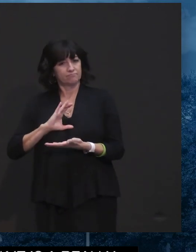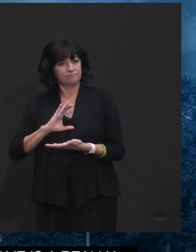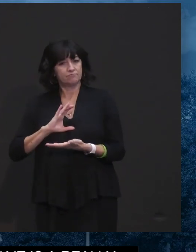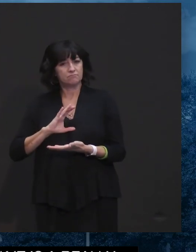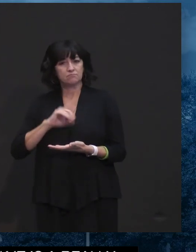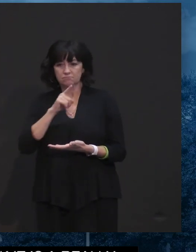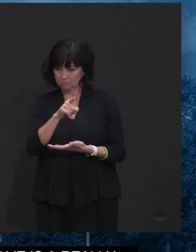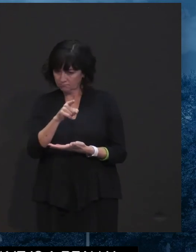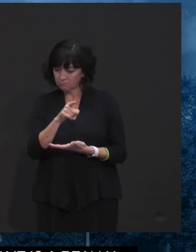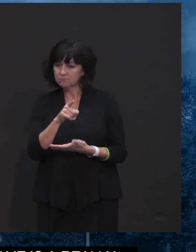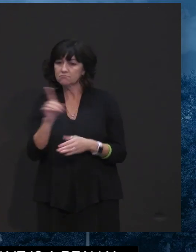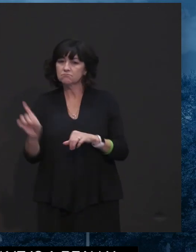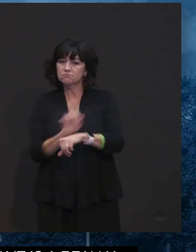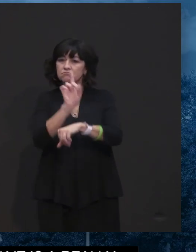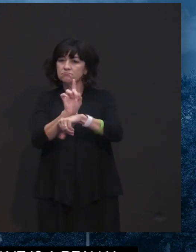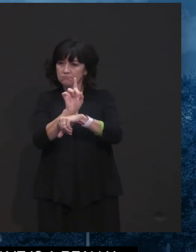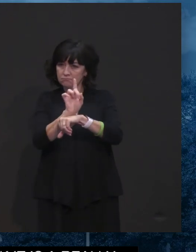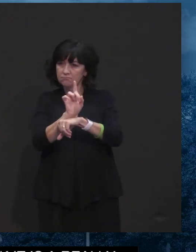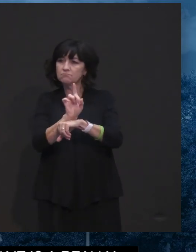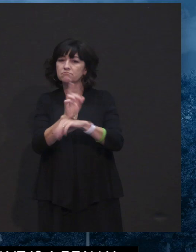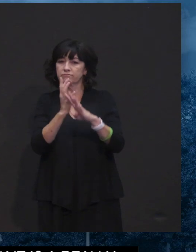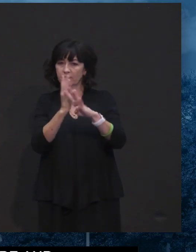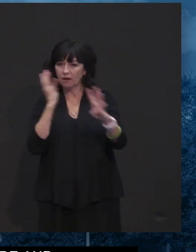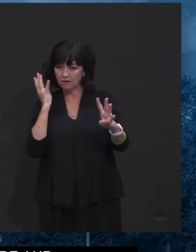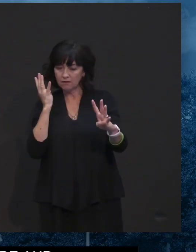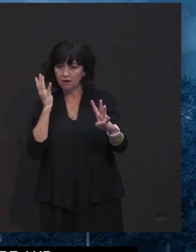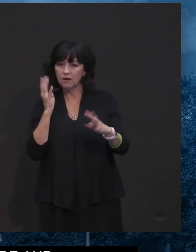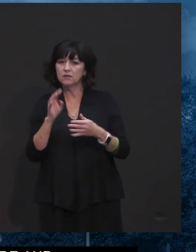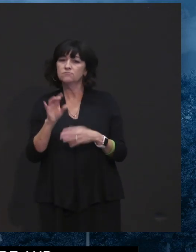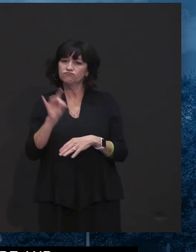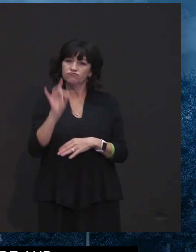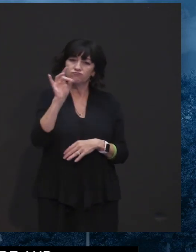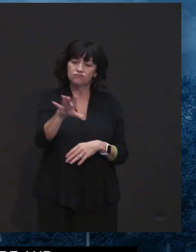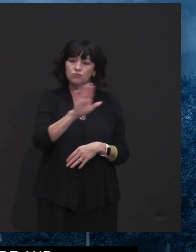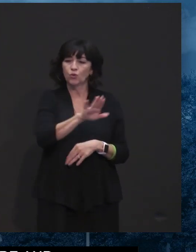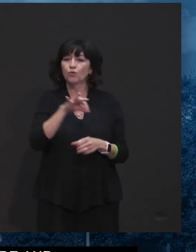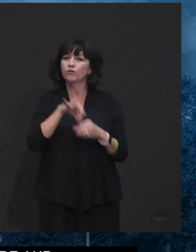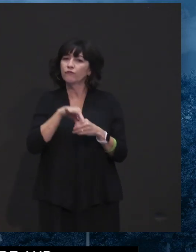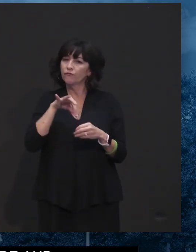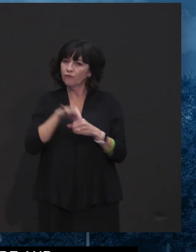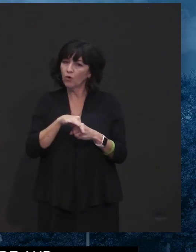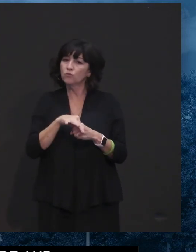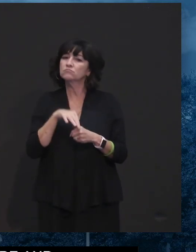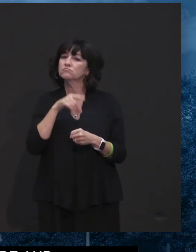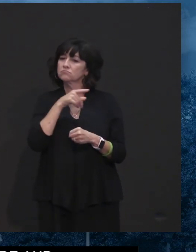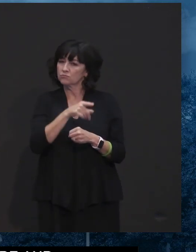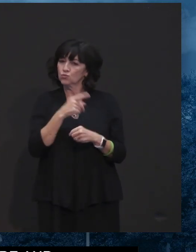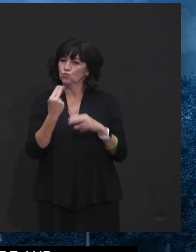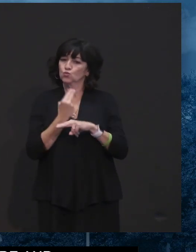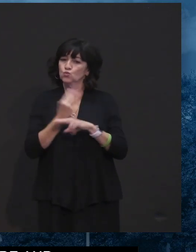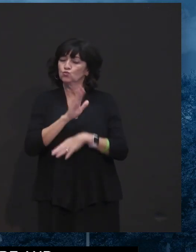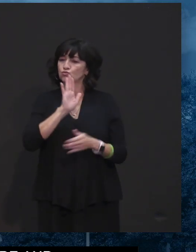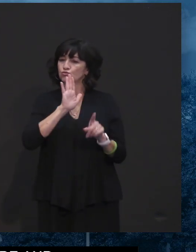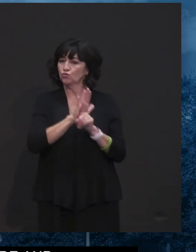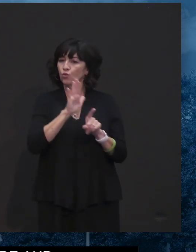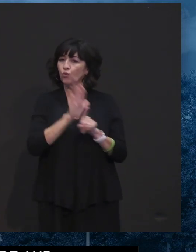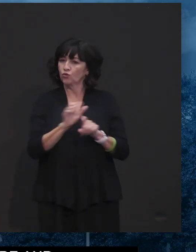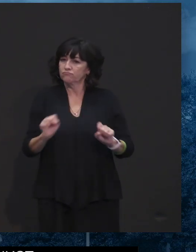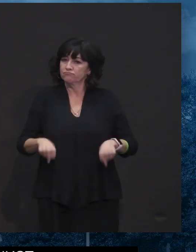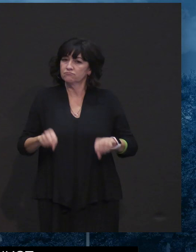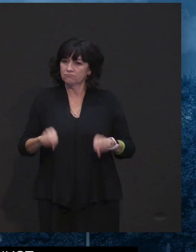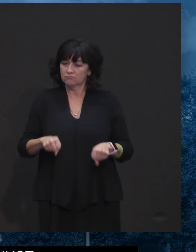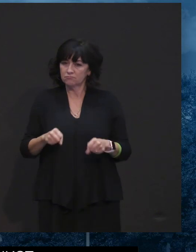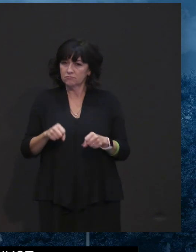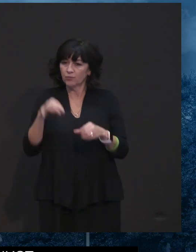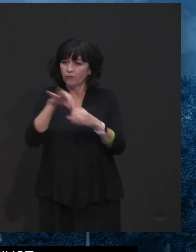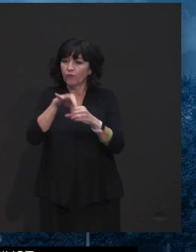wait in line, cast their vote, exercise their right to vote, and then we'll see what happens.